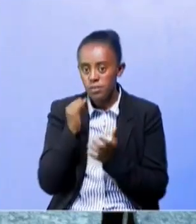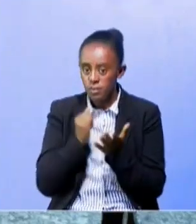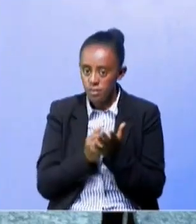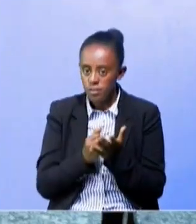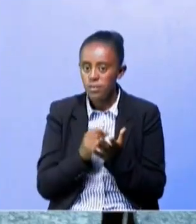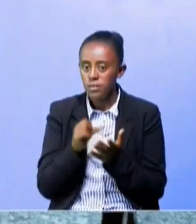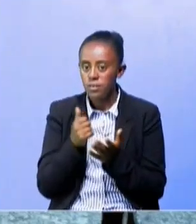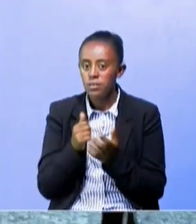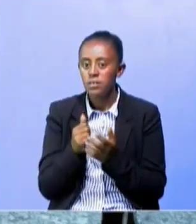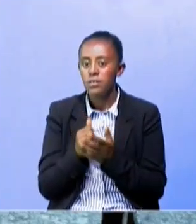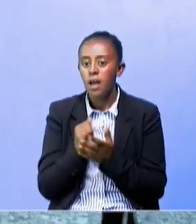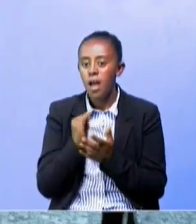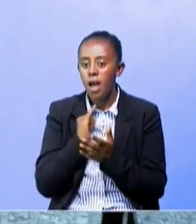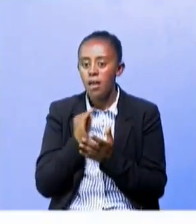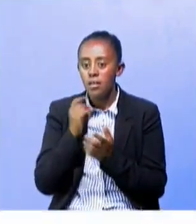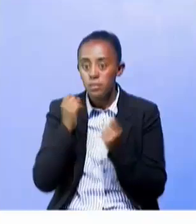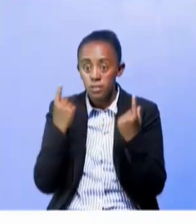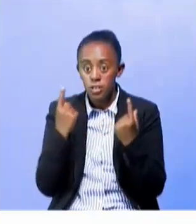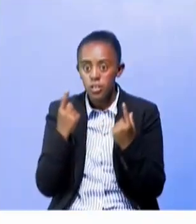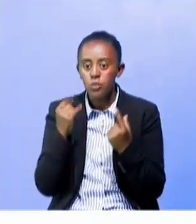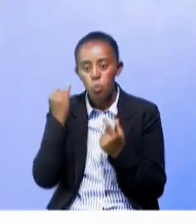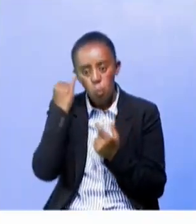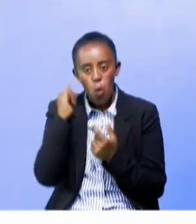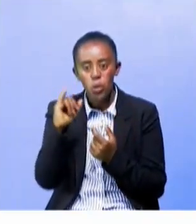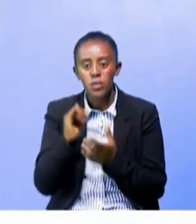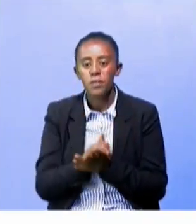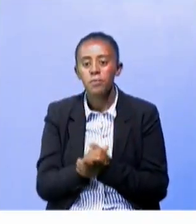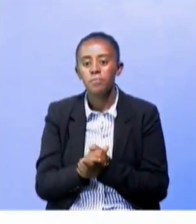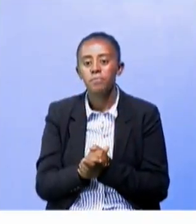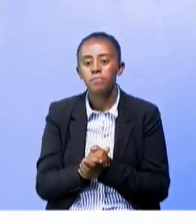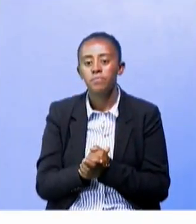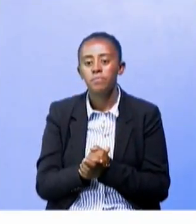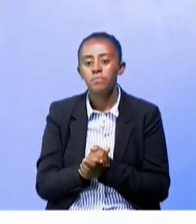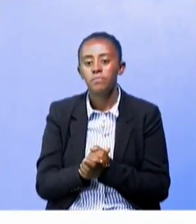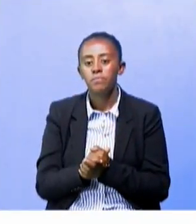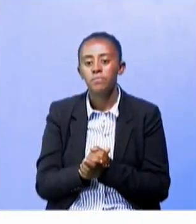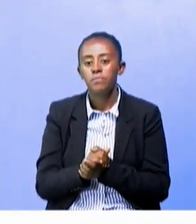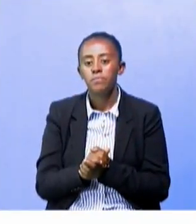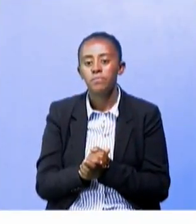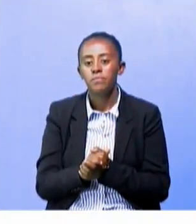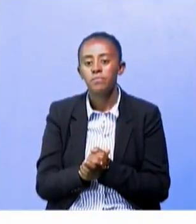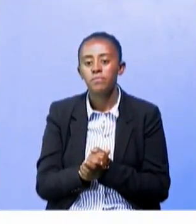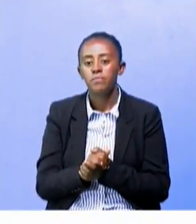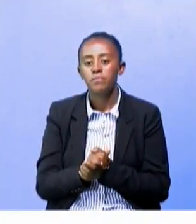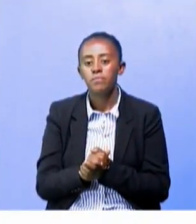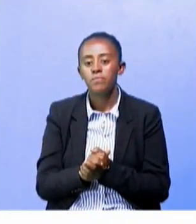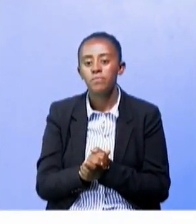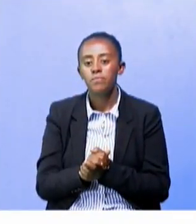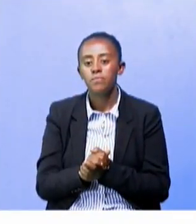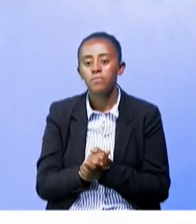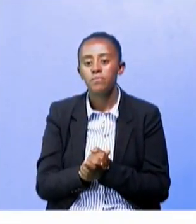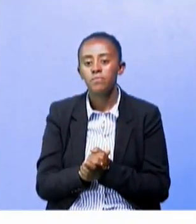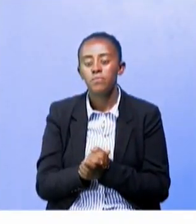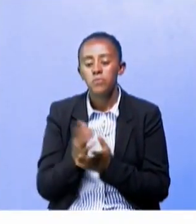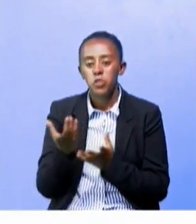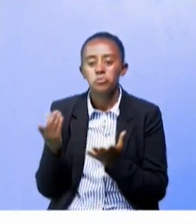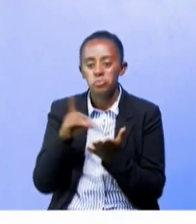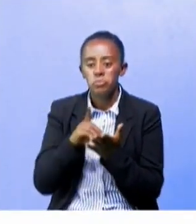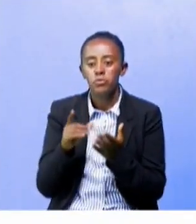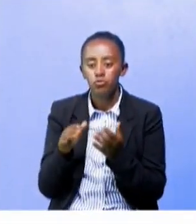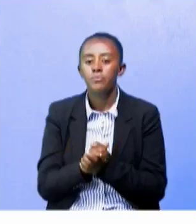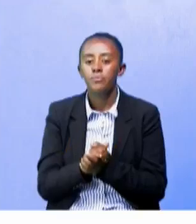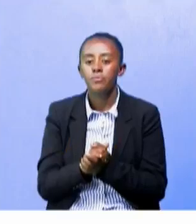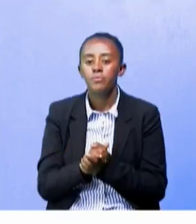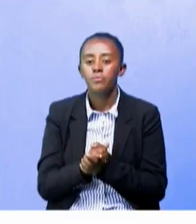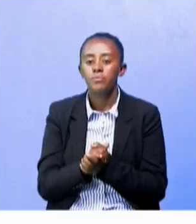And then I see your point. Good. I see your point. Let's go and revise all this. Your